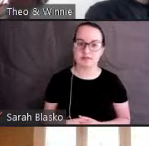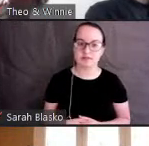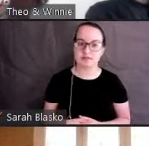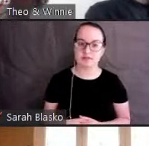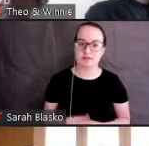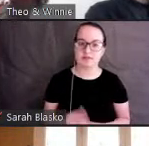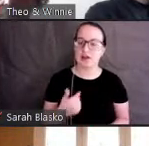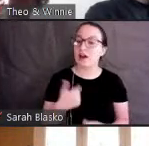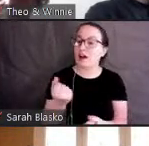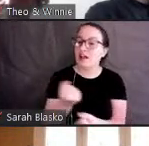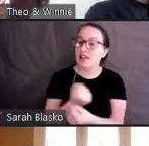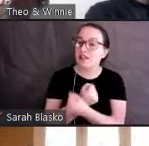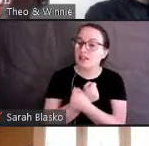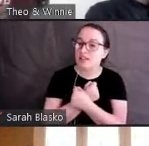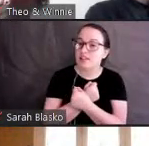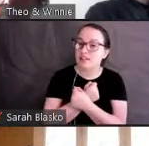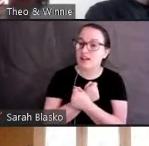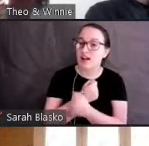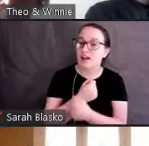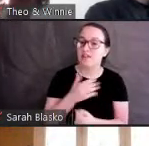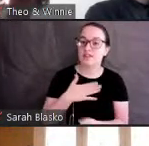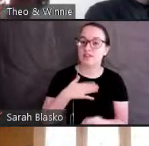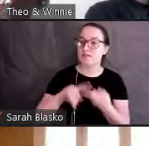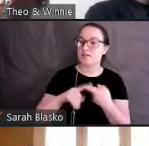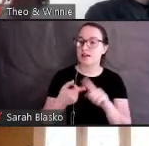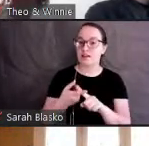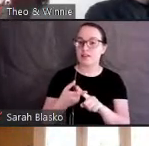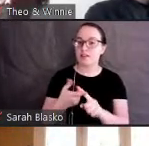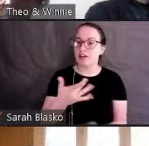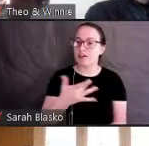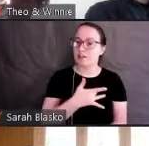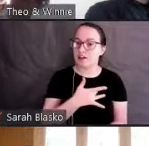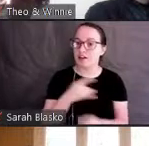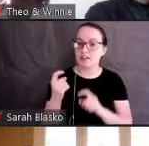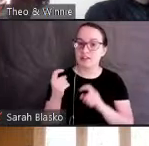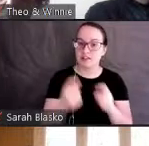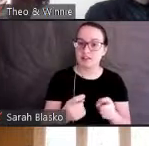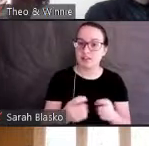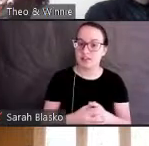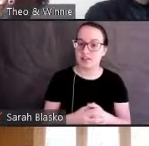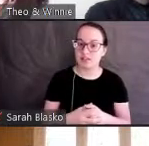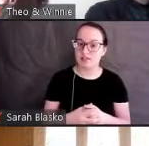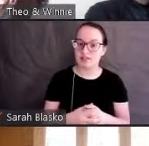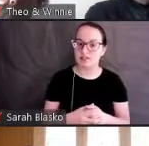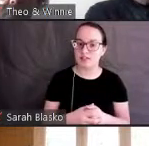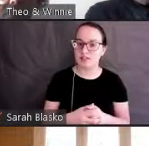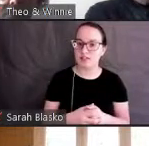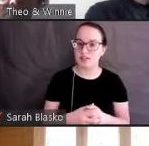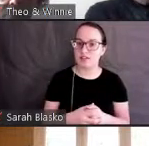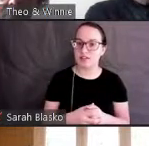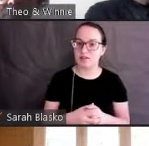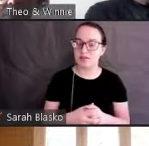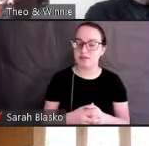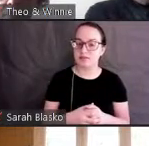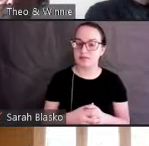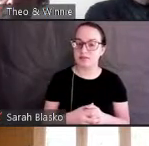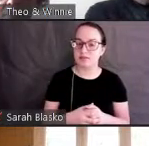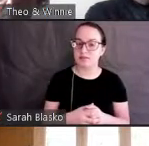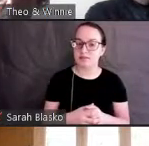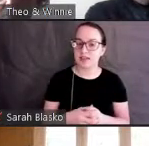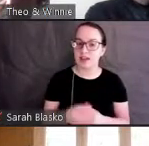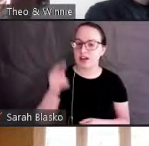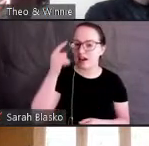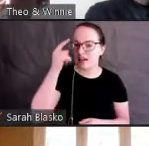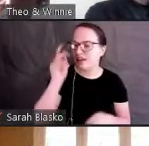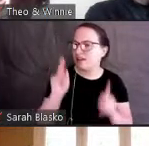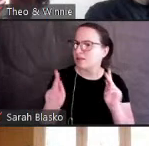love that he's not doing it in his mind so that he would get anything. But I think even those that maybe are